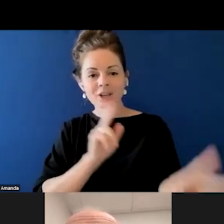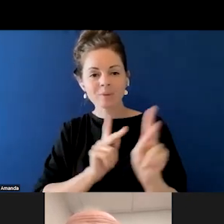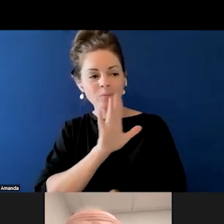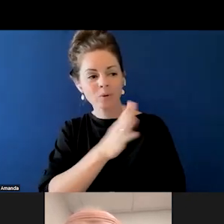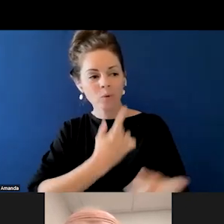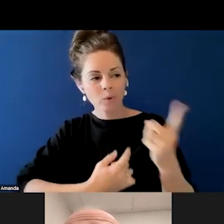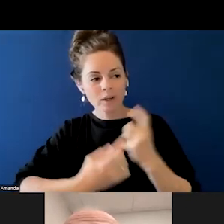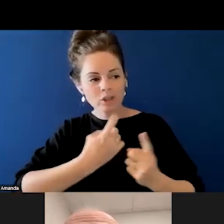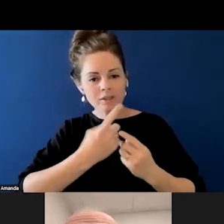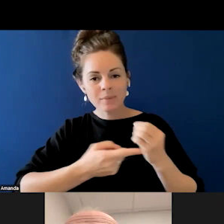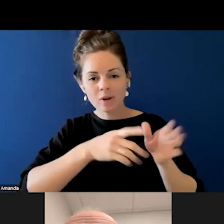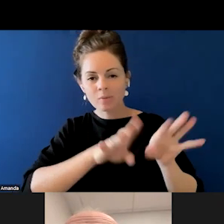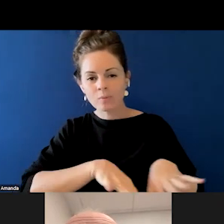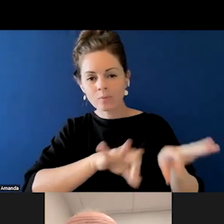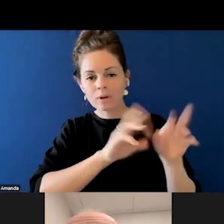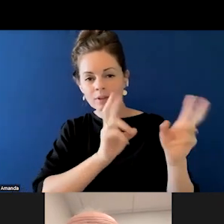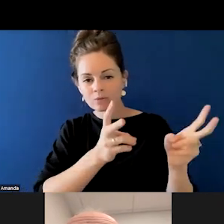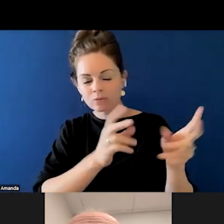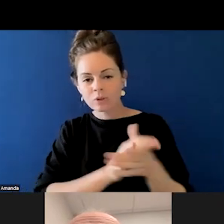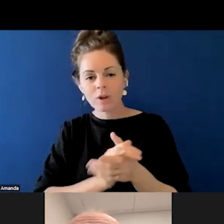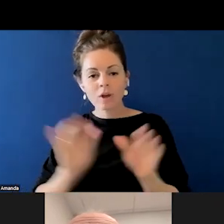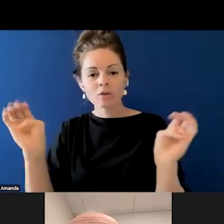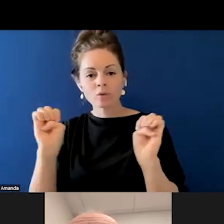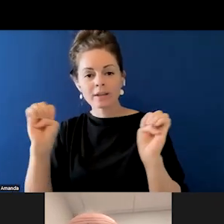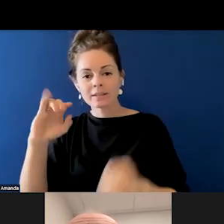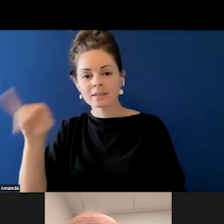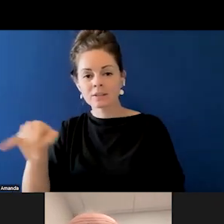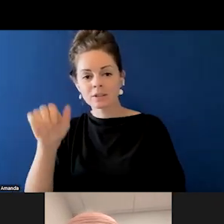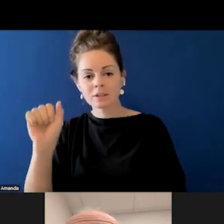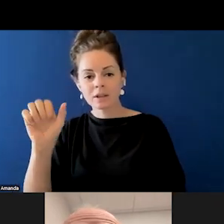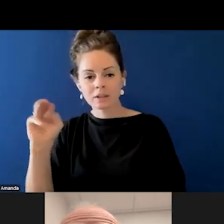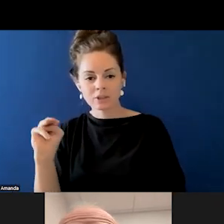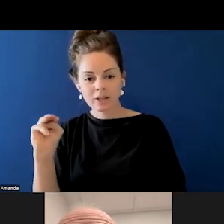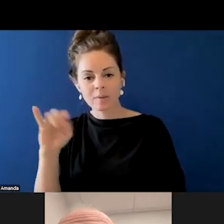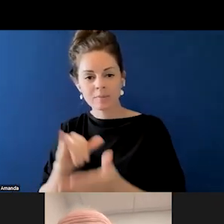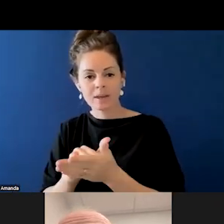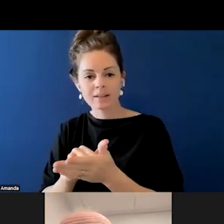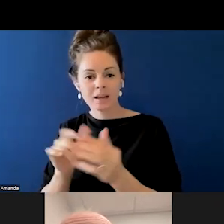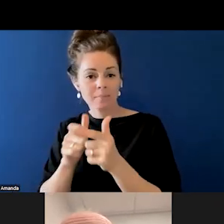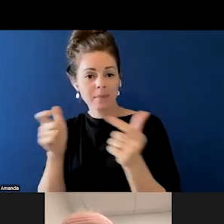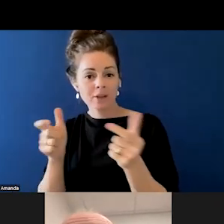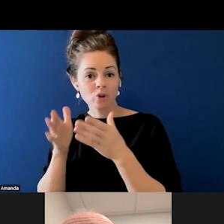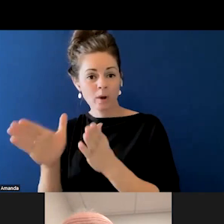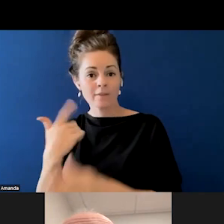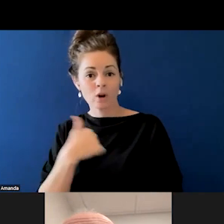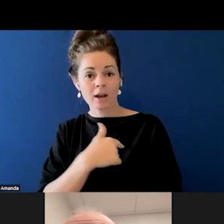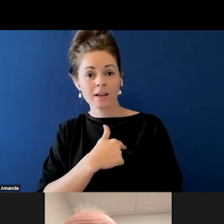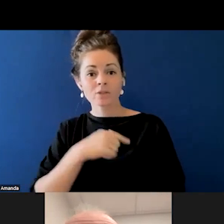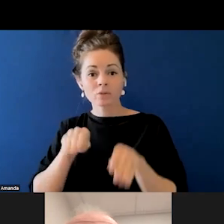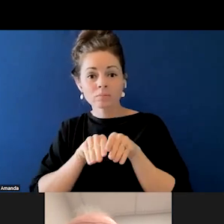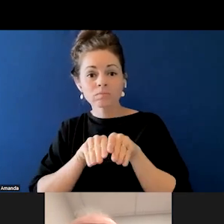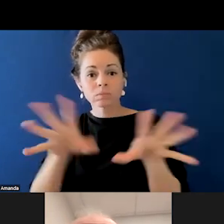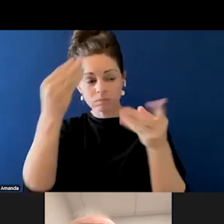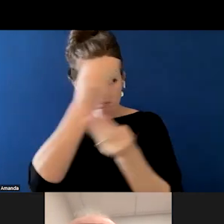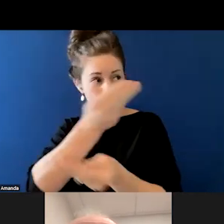issues. Obviously, the crisis jam is a major way for us to get the word out. And I